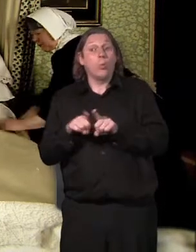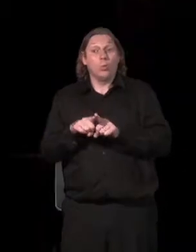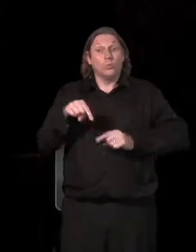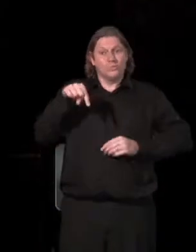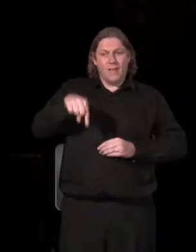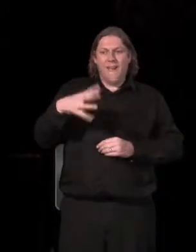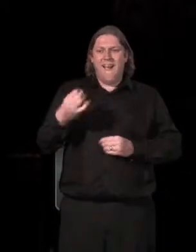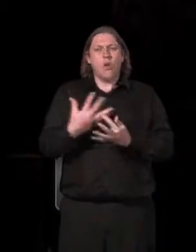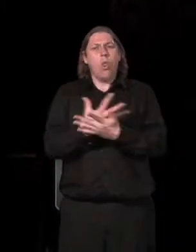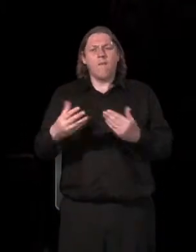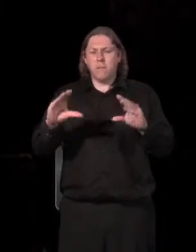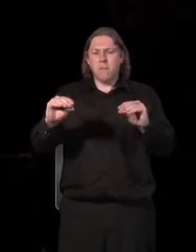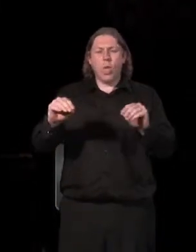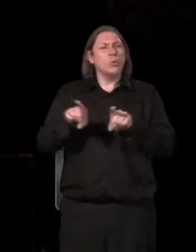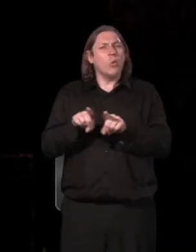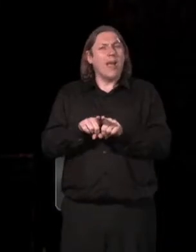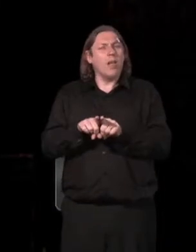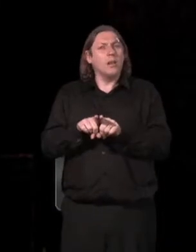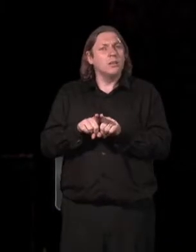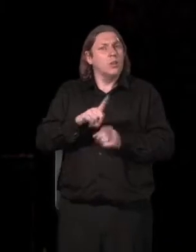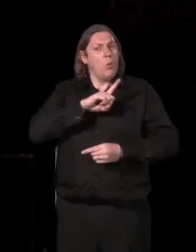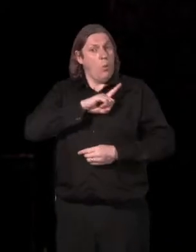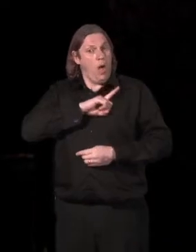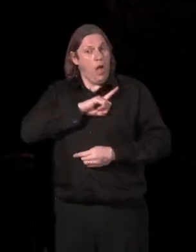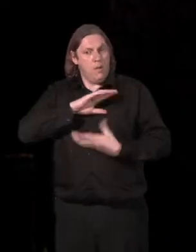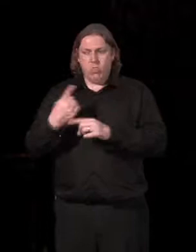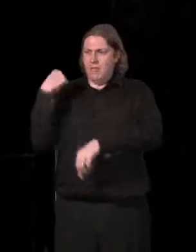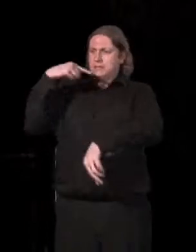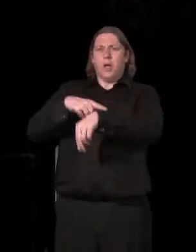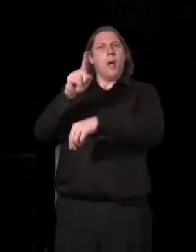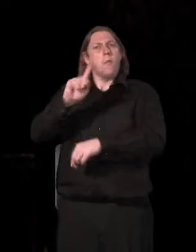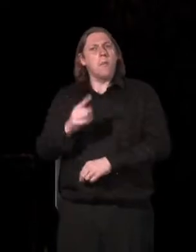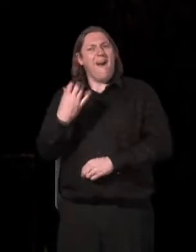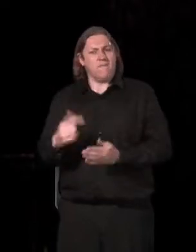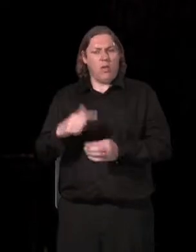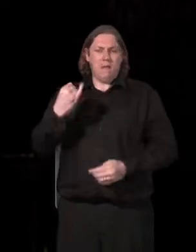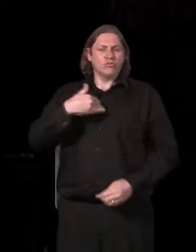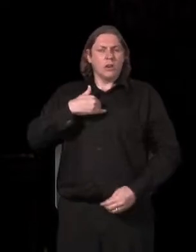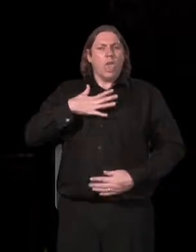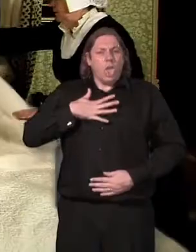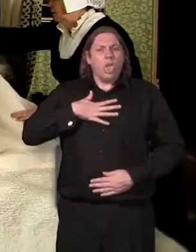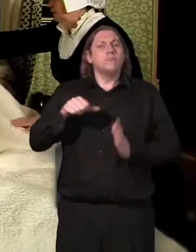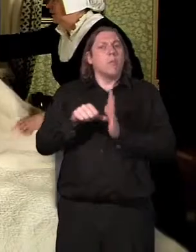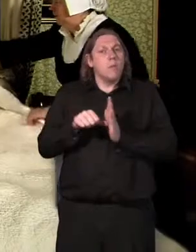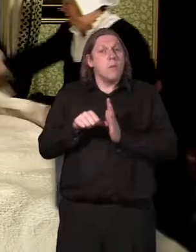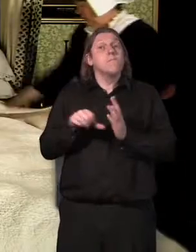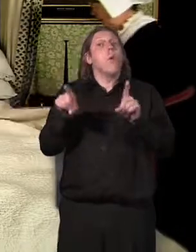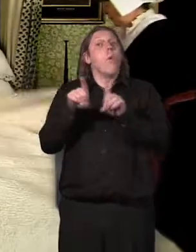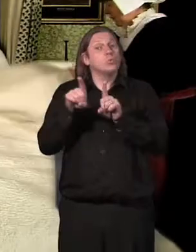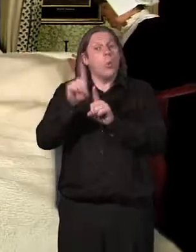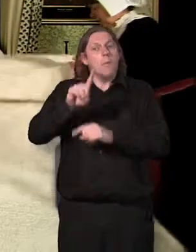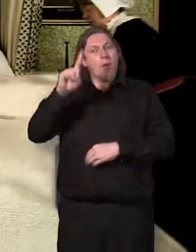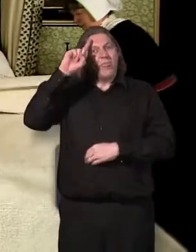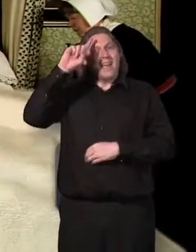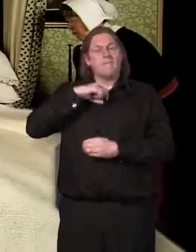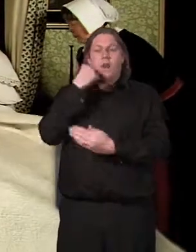complaints, many people associated lying flat with death, so preferred to sleep upright. Now, if you'd like to follow